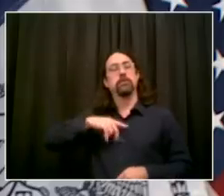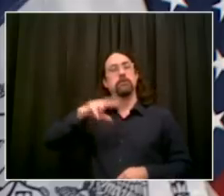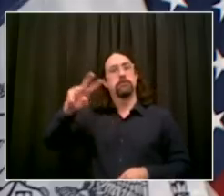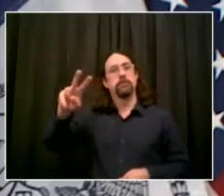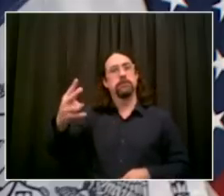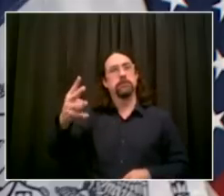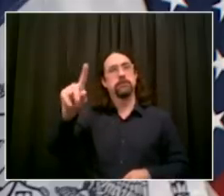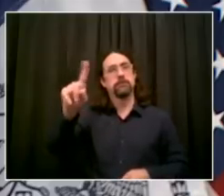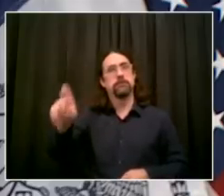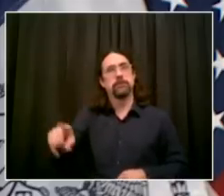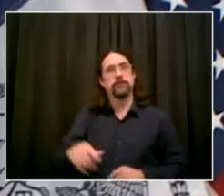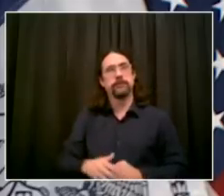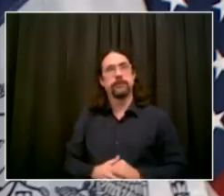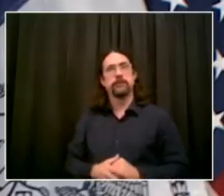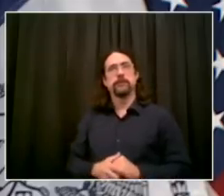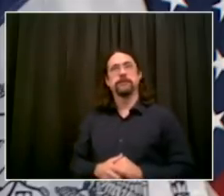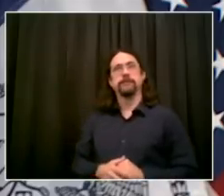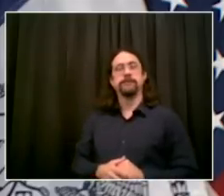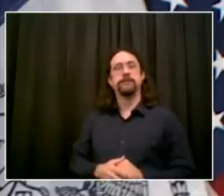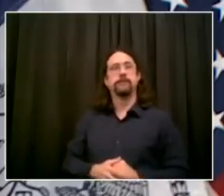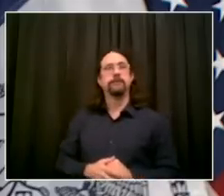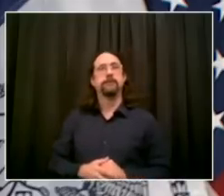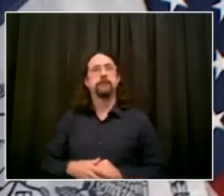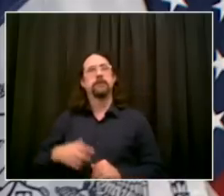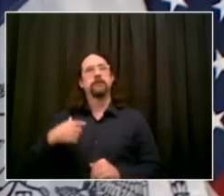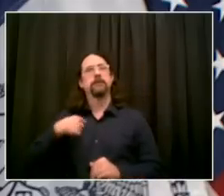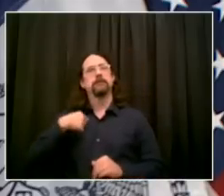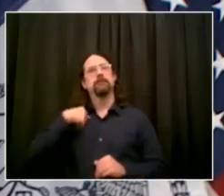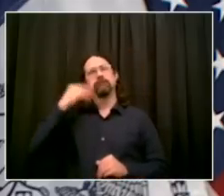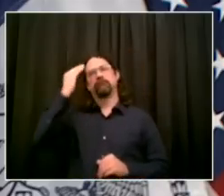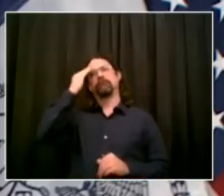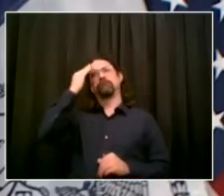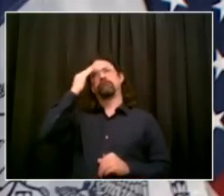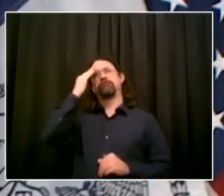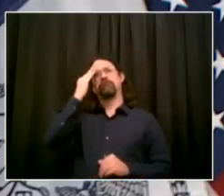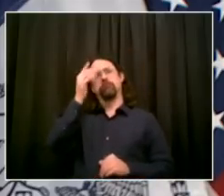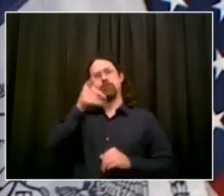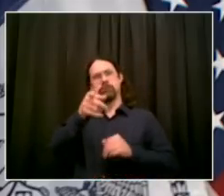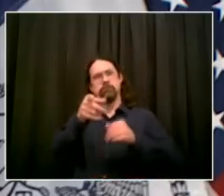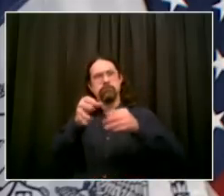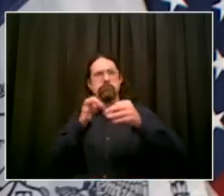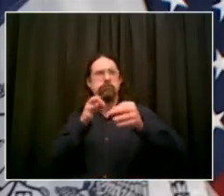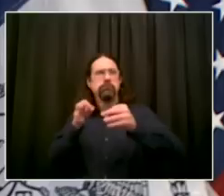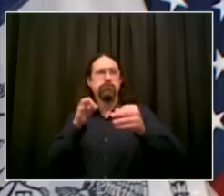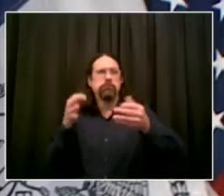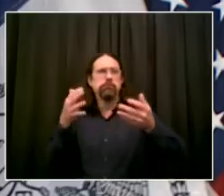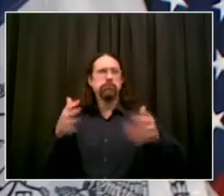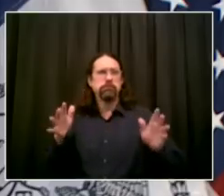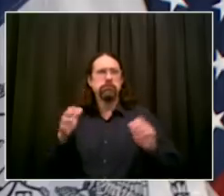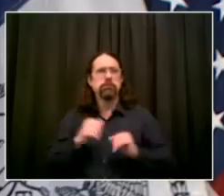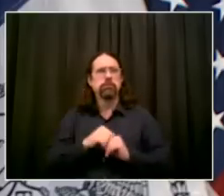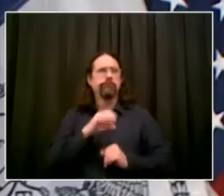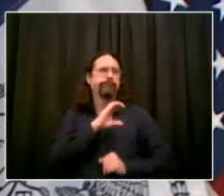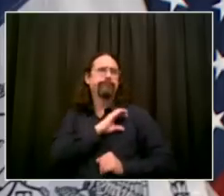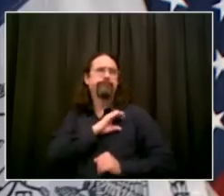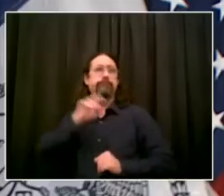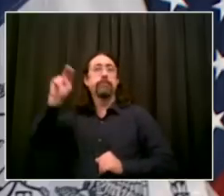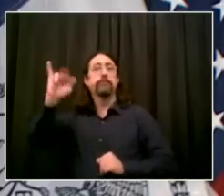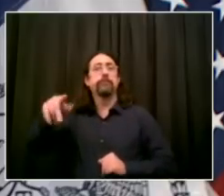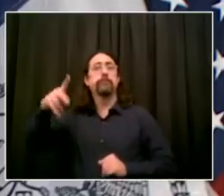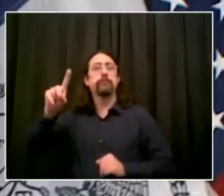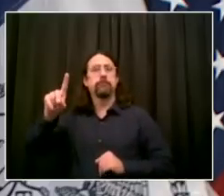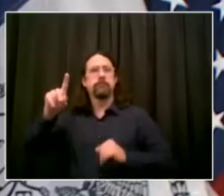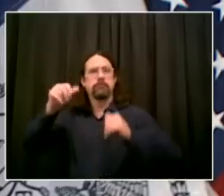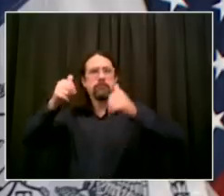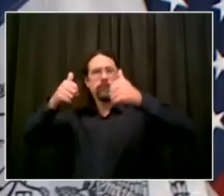in policing different kinds of protests across the city and making sure that they are adhering to guidelines.